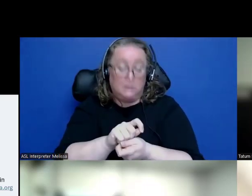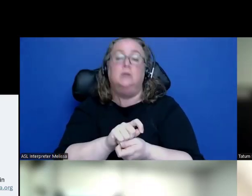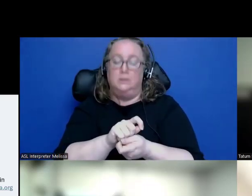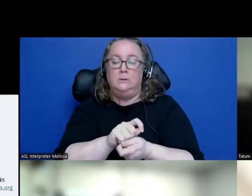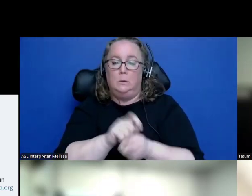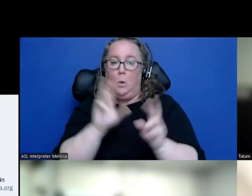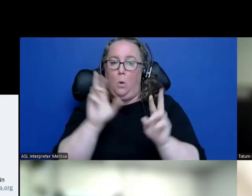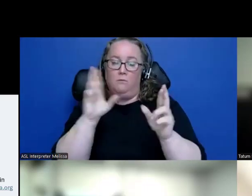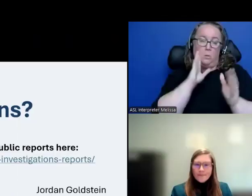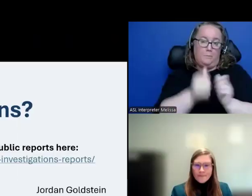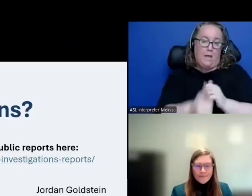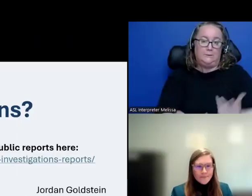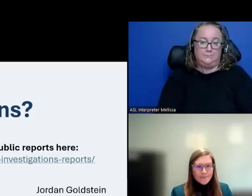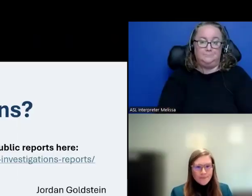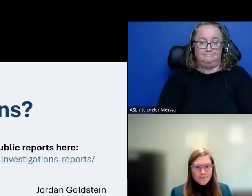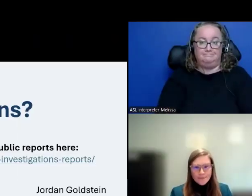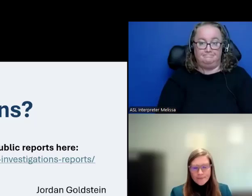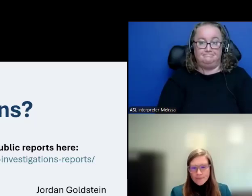pass.